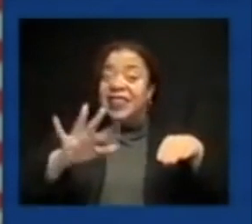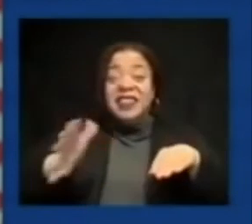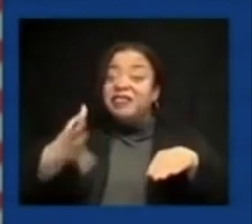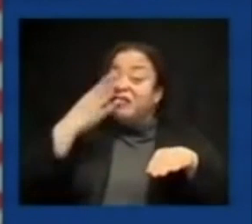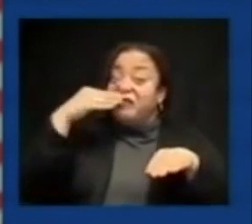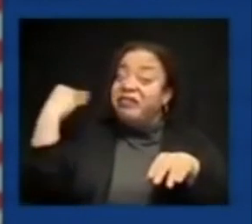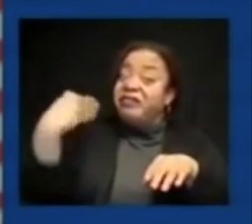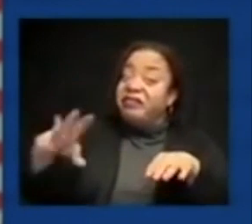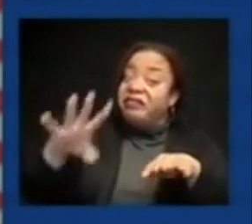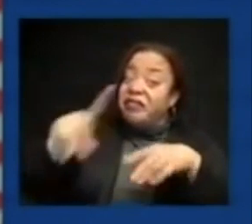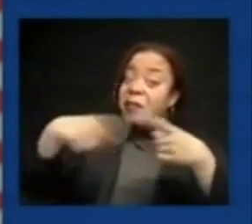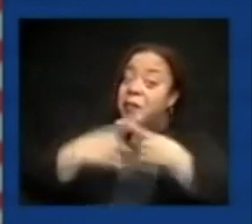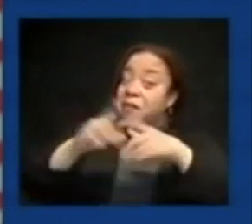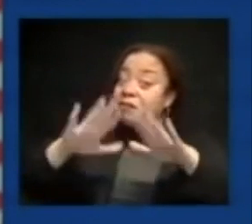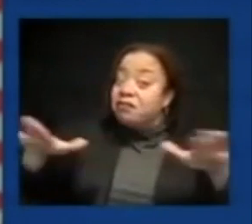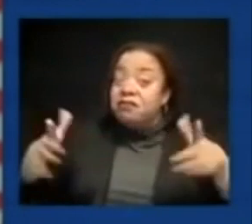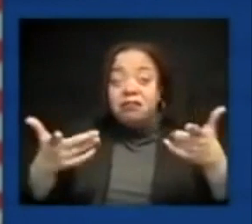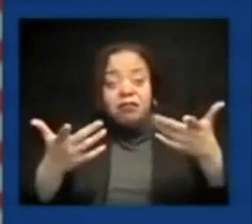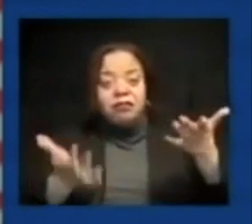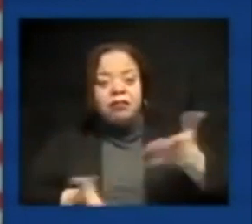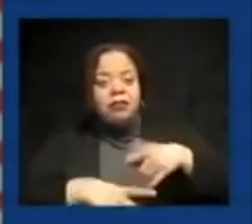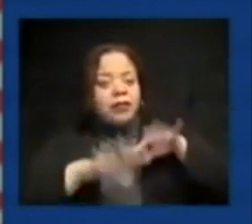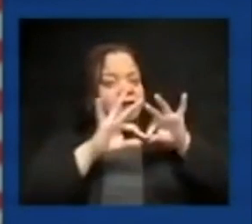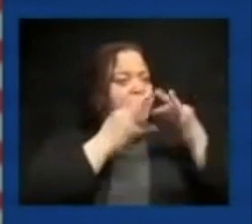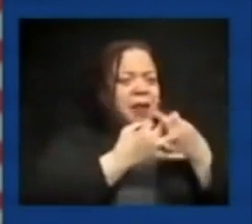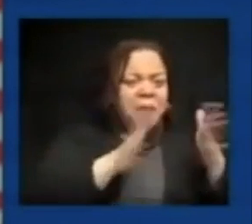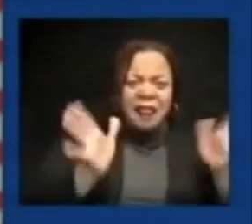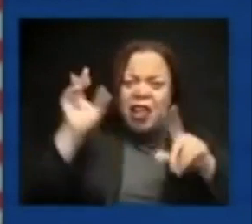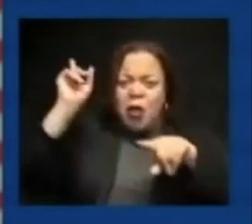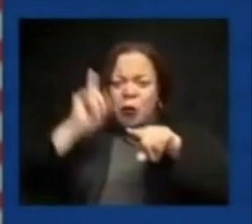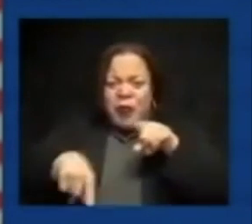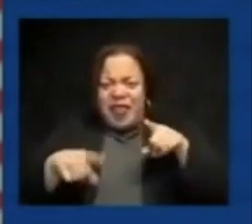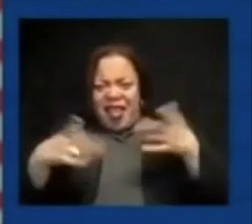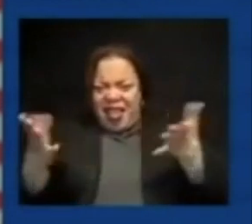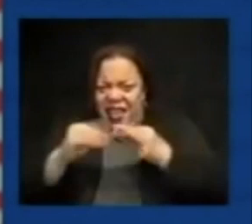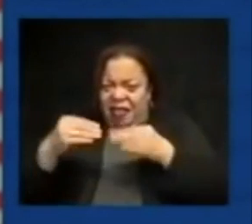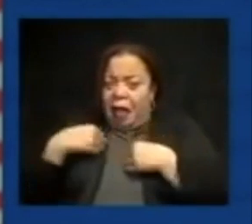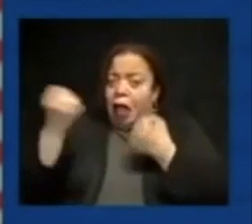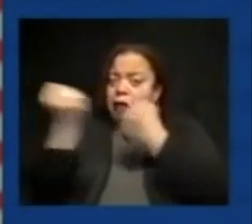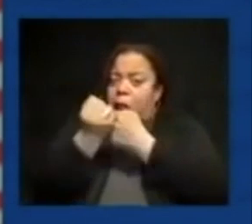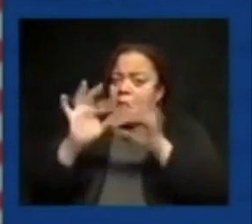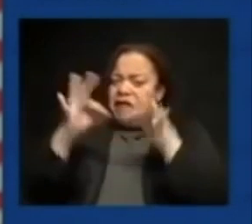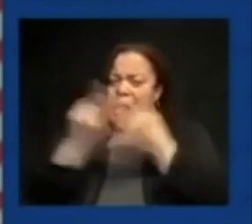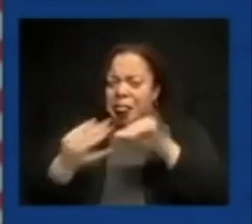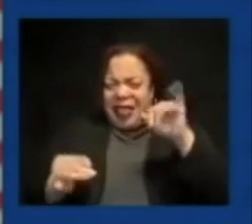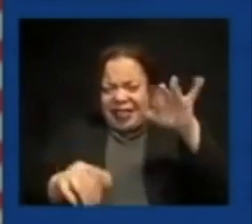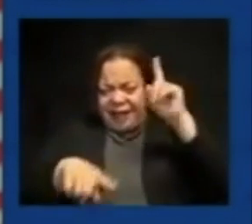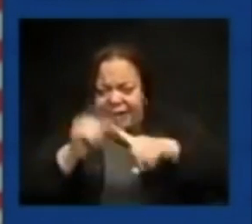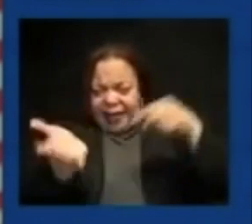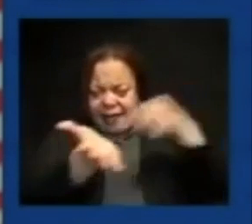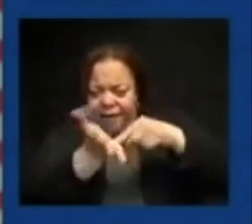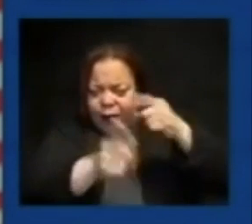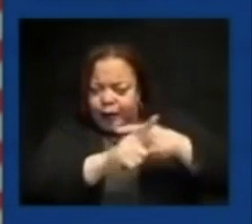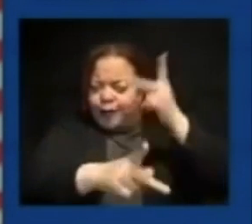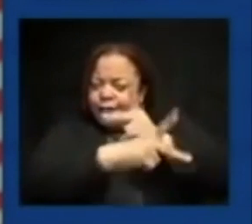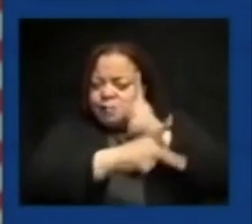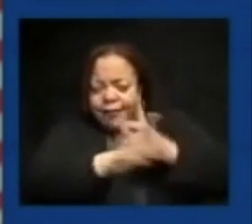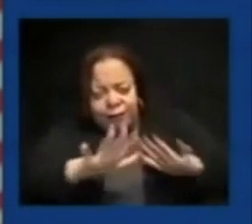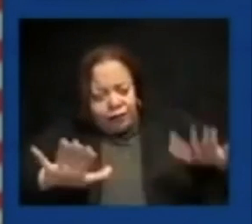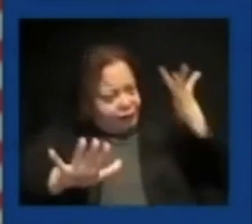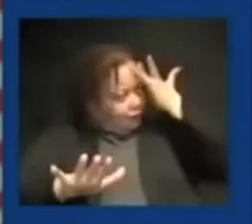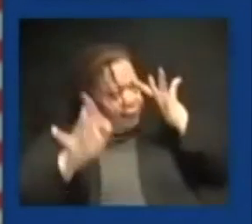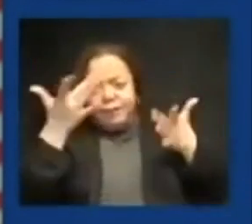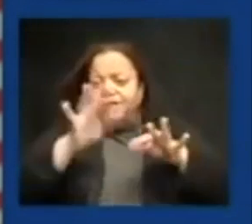You can't say you stand for families if they can't go home and take care of one another when they're sick. You can't say you believe